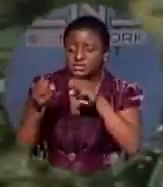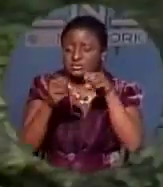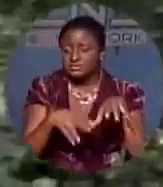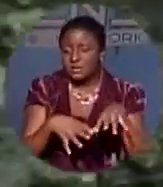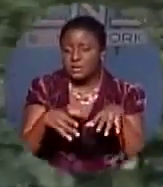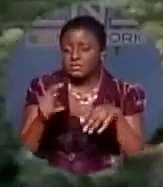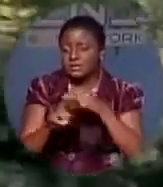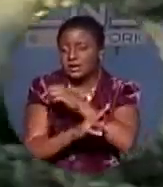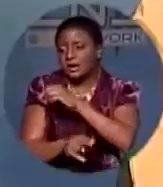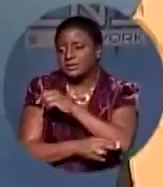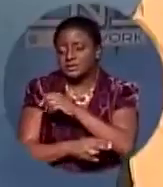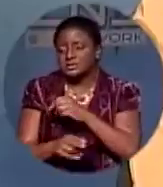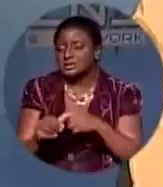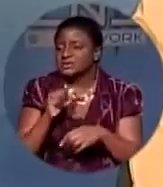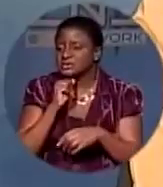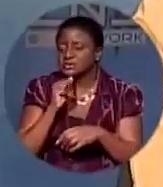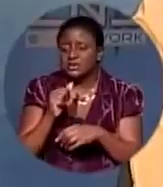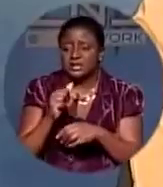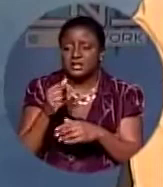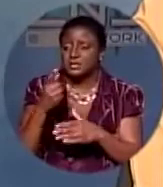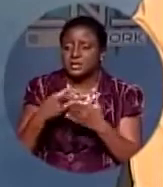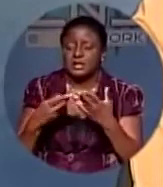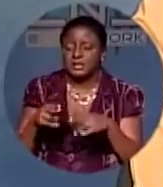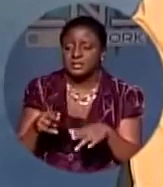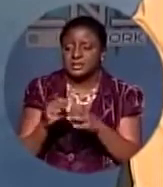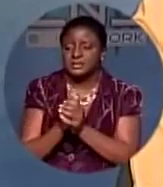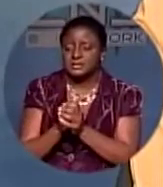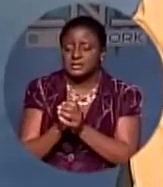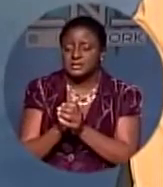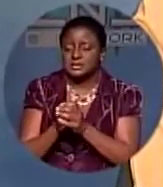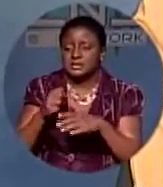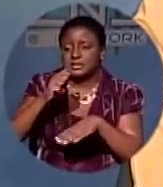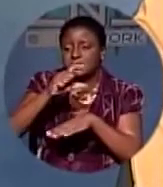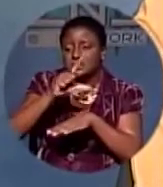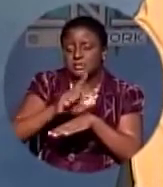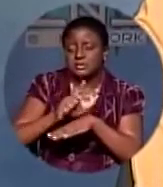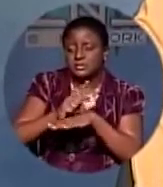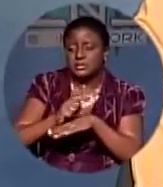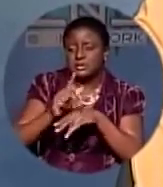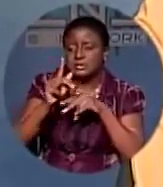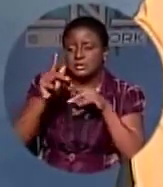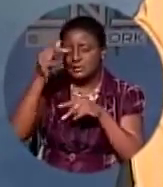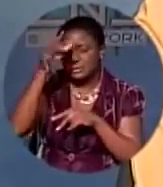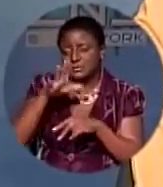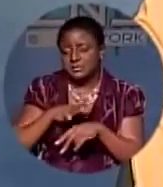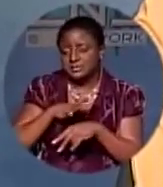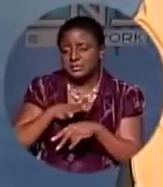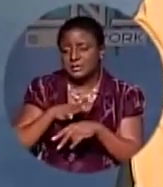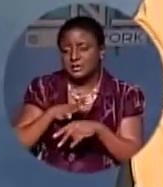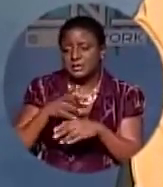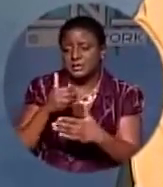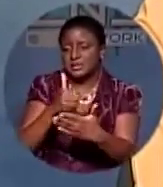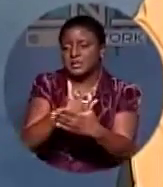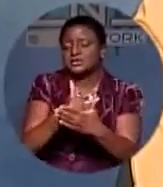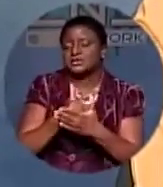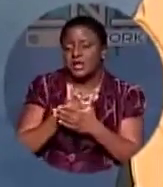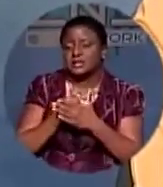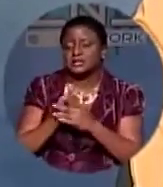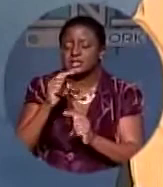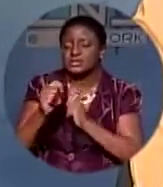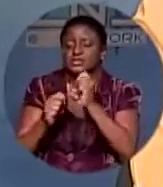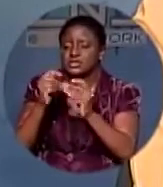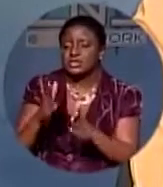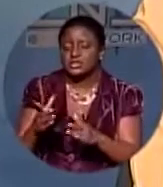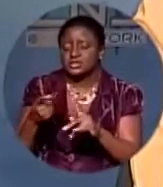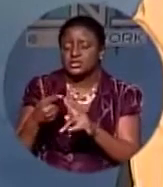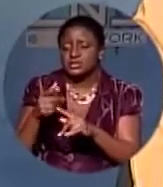you, that is not the case. Any Lutheran attracting tourists to his farm for more than 10 years now, with a busy Easter weekend.